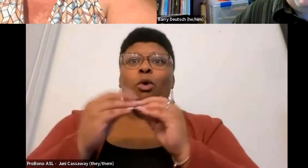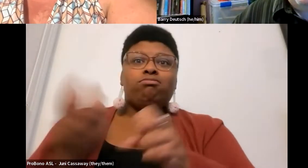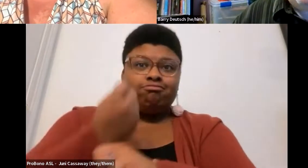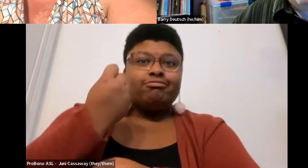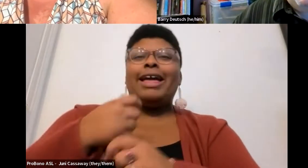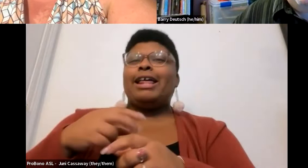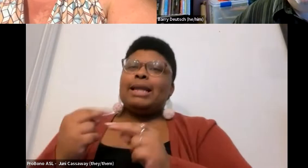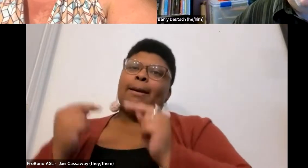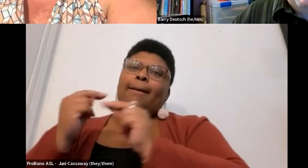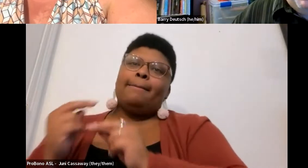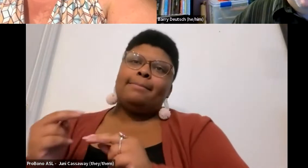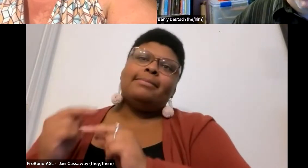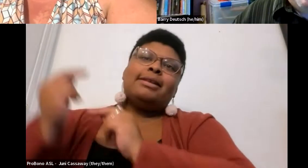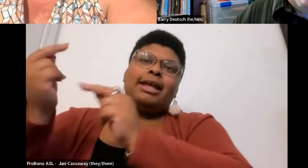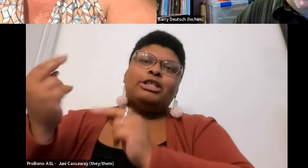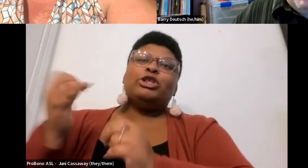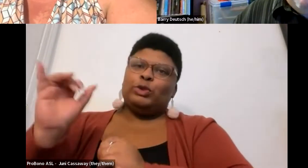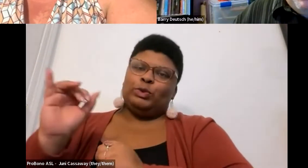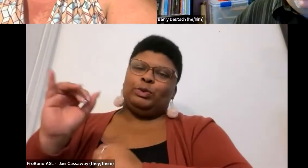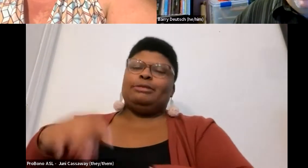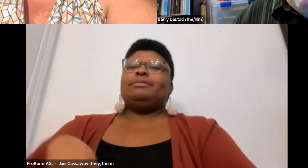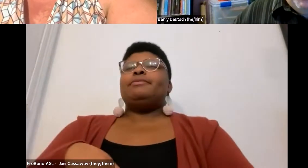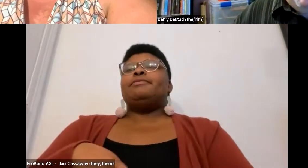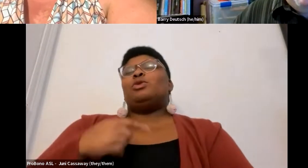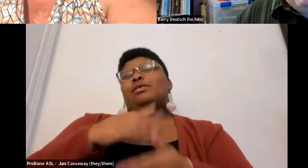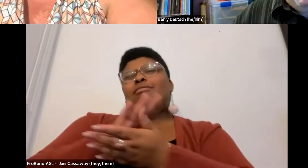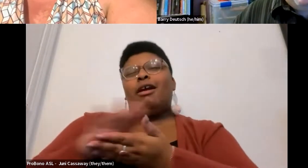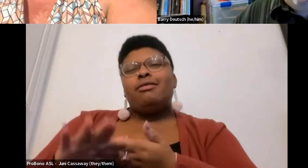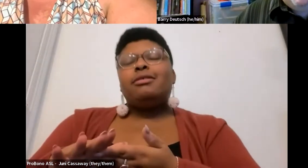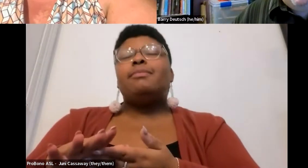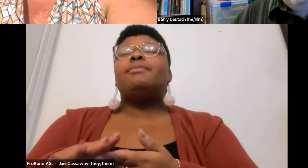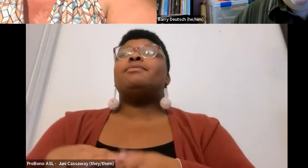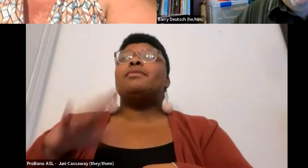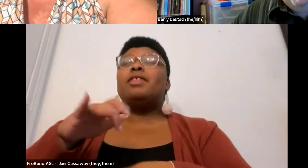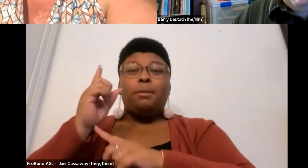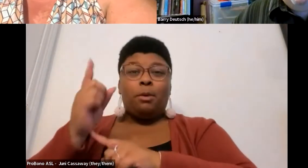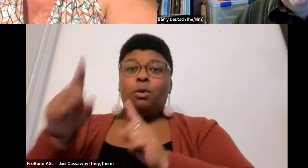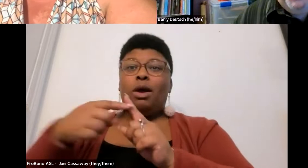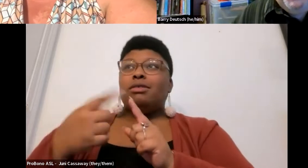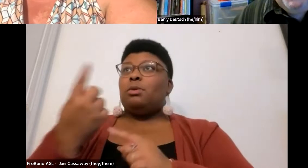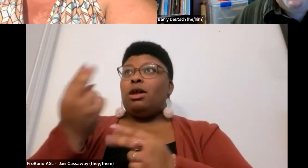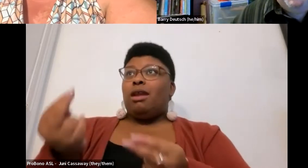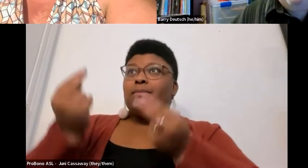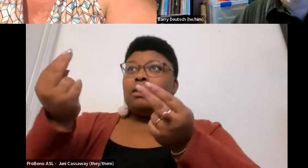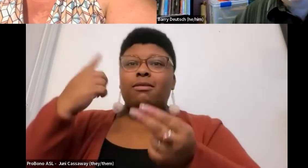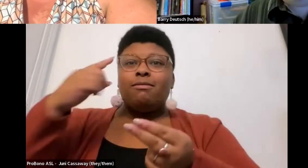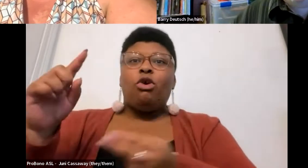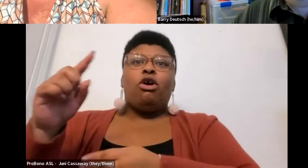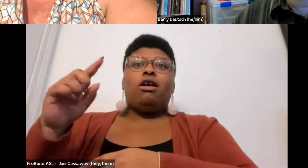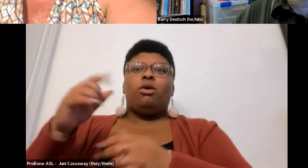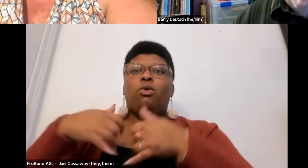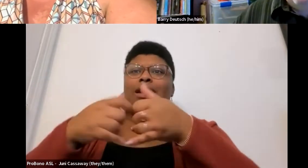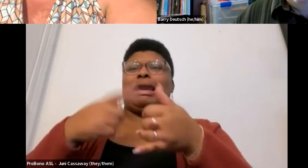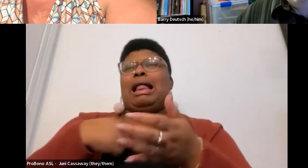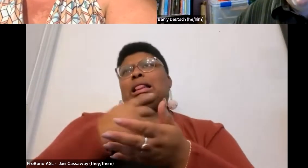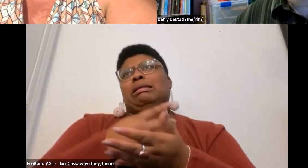very nice. I mean, in the immediate moment when I'm nominated for an award and lose, of course, that